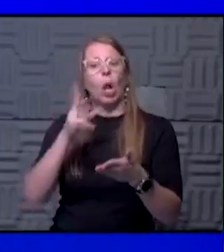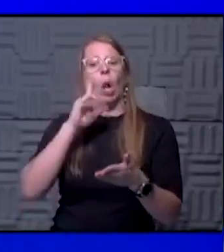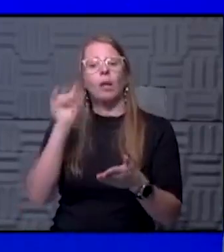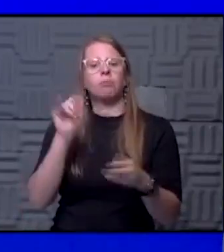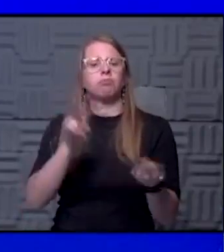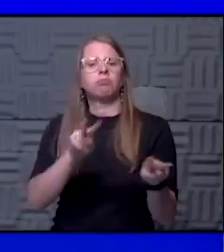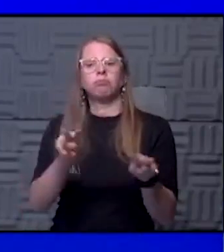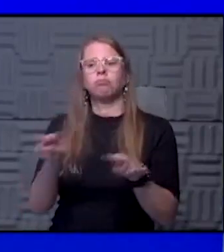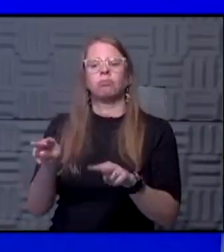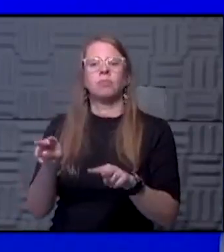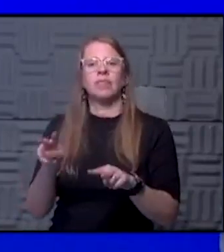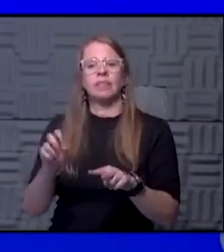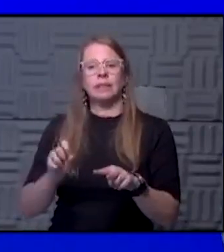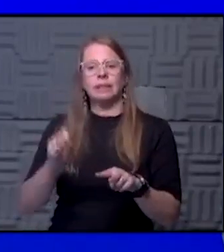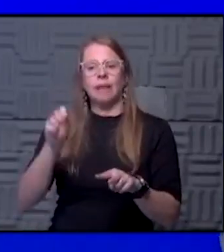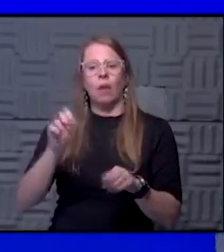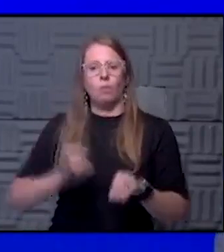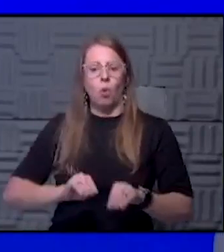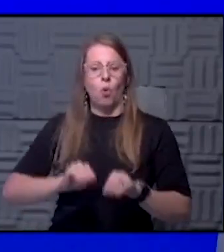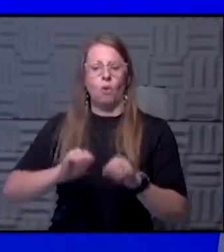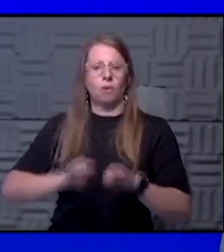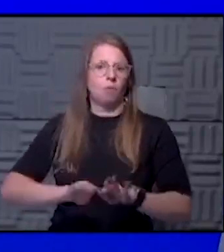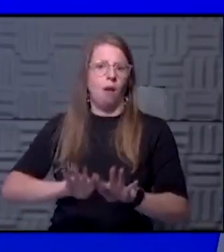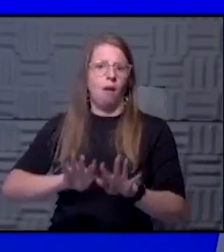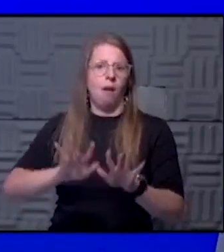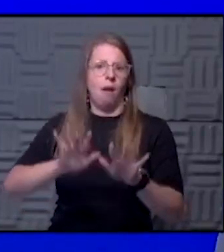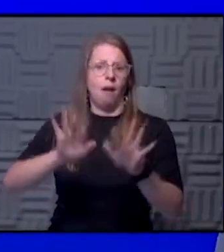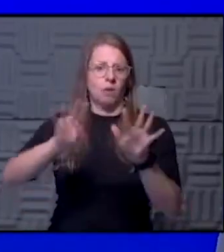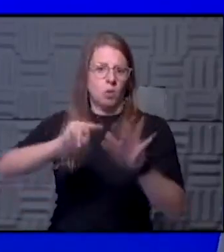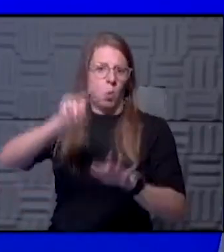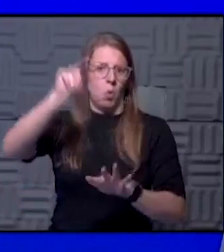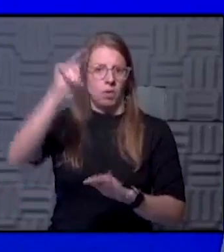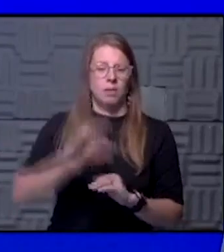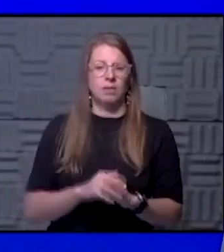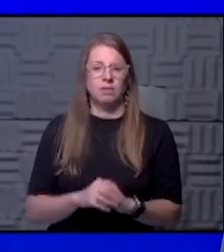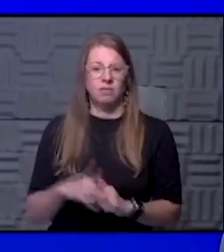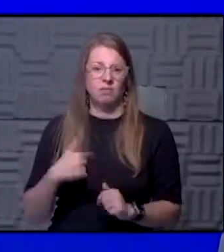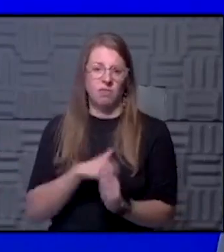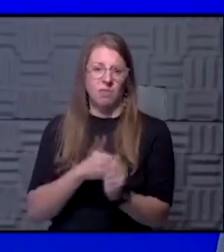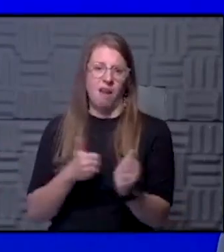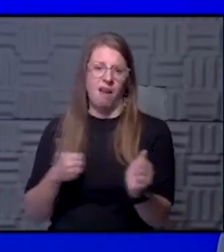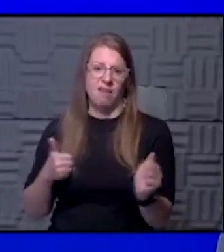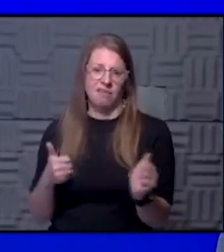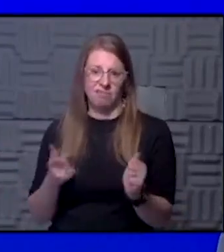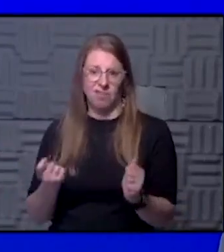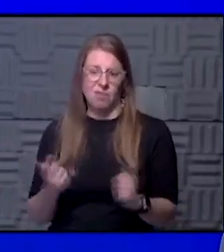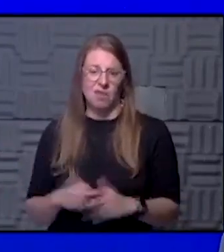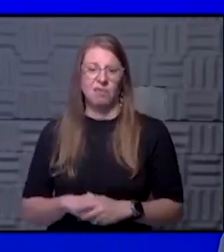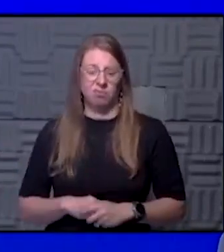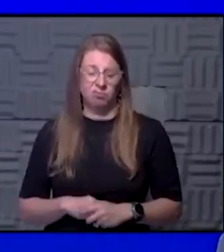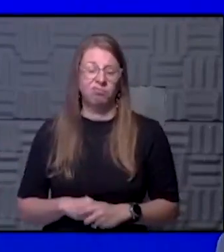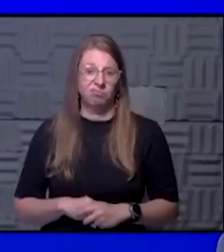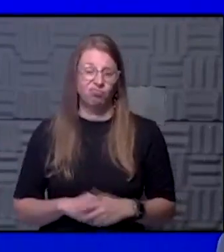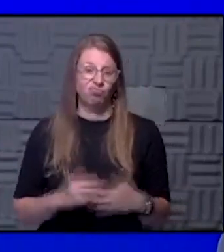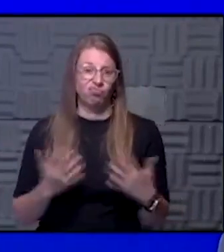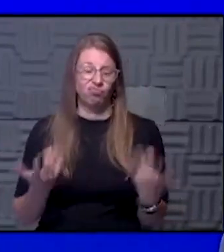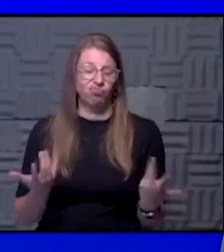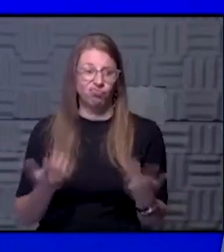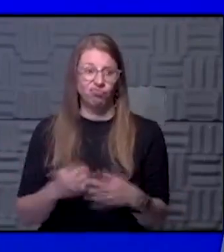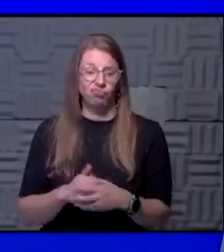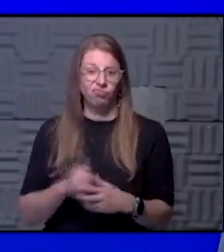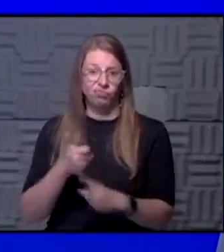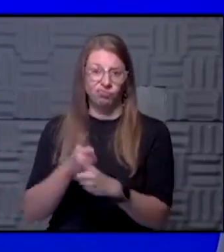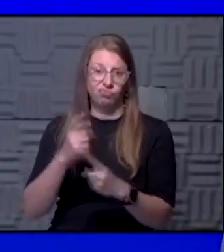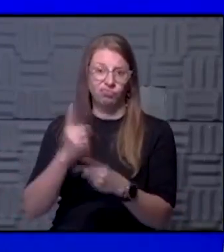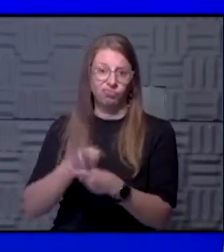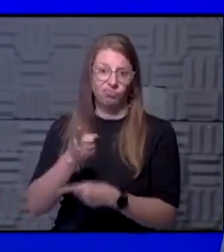things were moving from the south up through the north, and we were just lagging behind them a little bit. It certainly has played out to be that way,